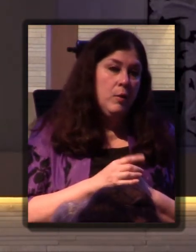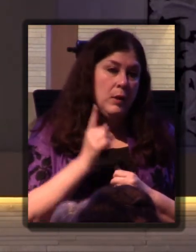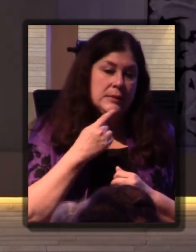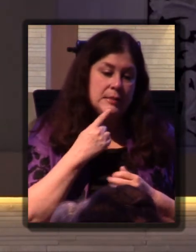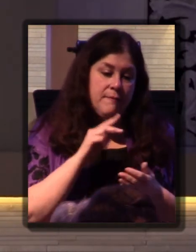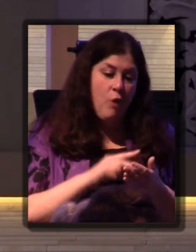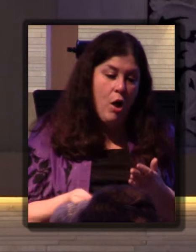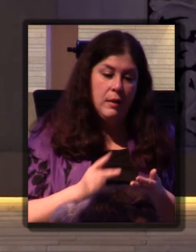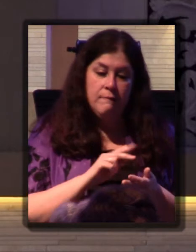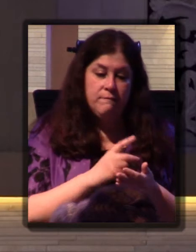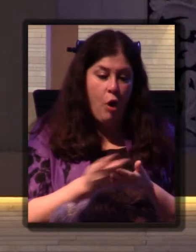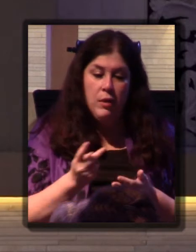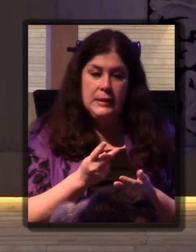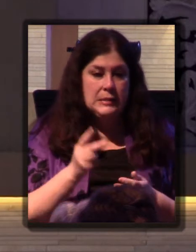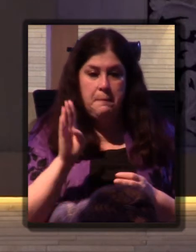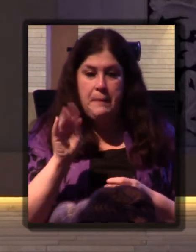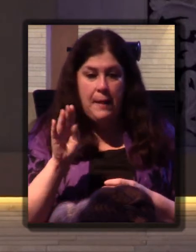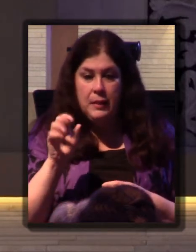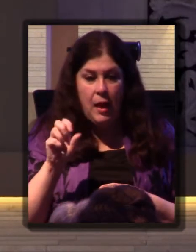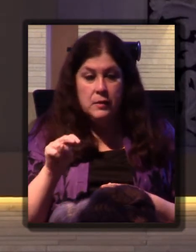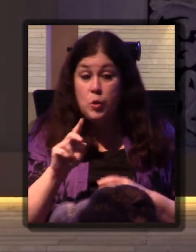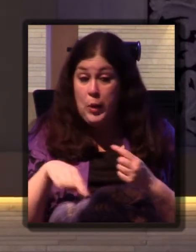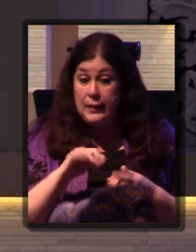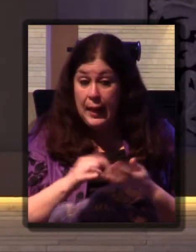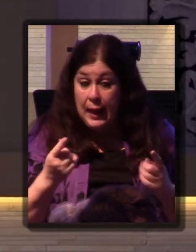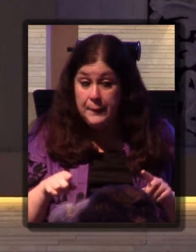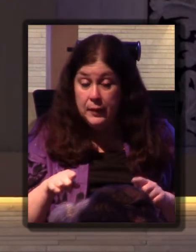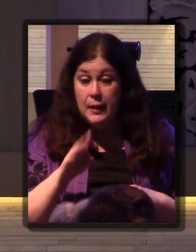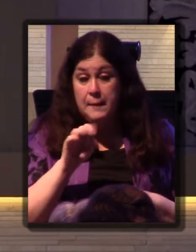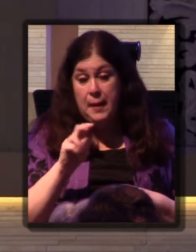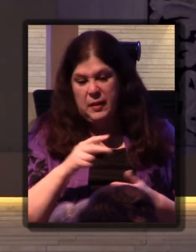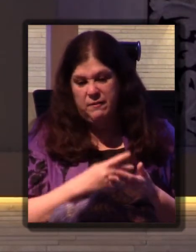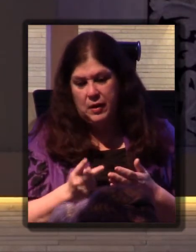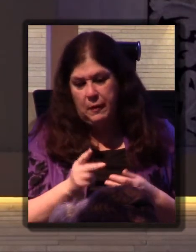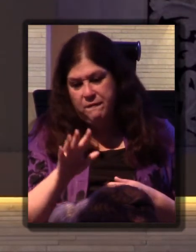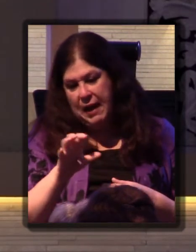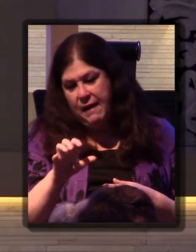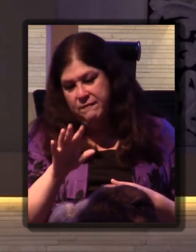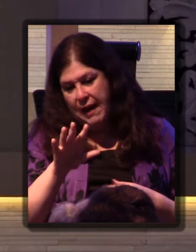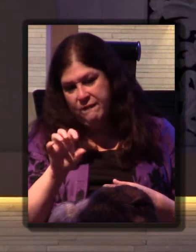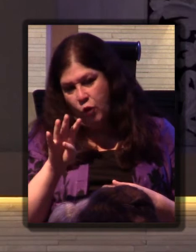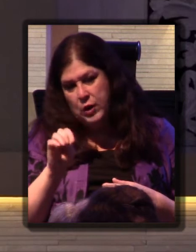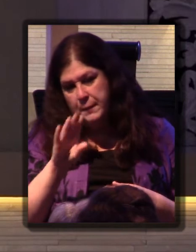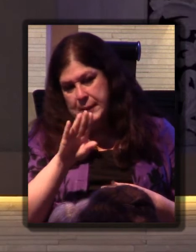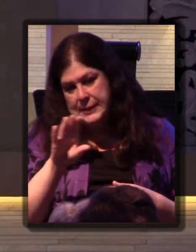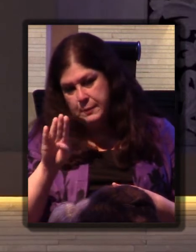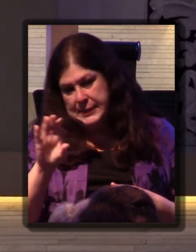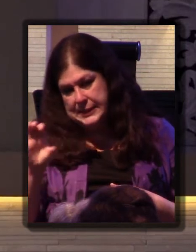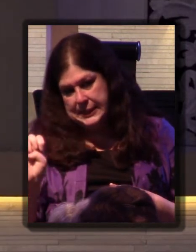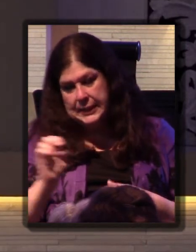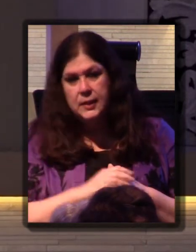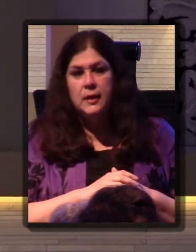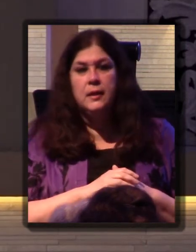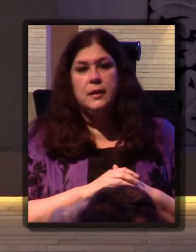says, 'Fallen, fallen is Babylon.'" And so when did that happen? Well, Babylon fell in about 540 BCE. So this